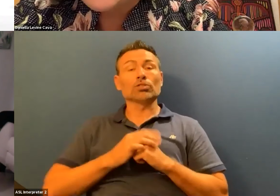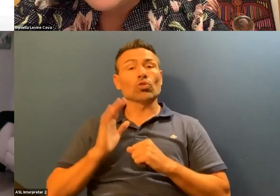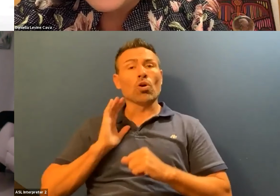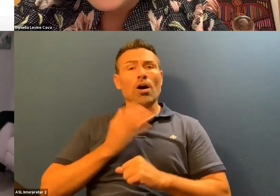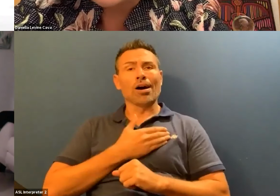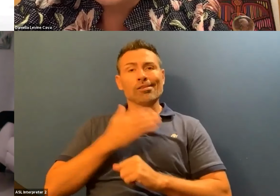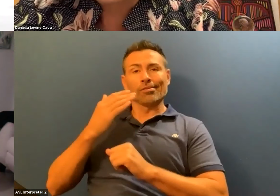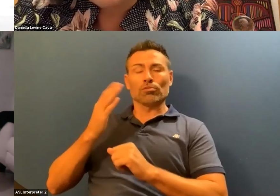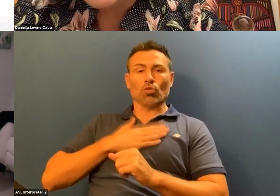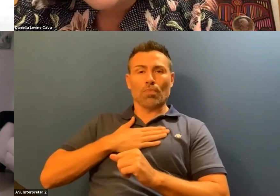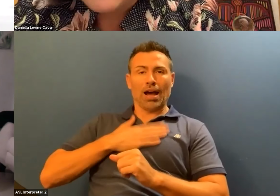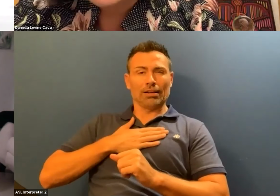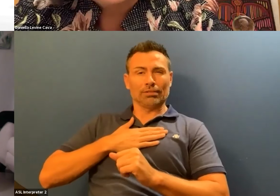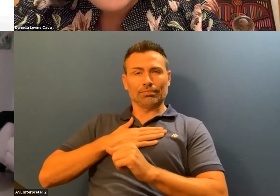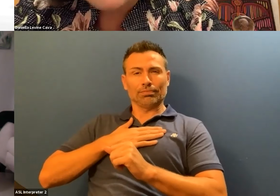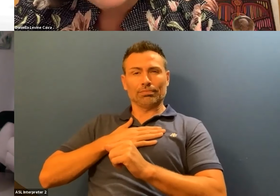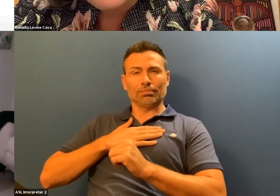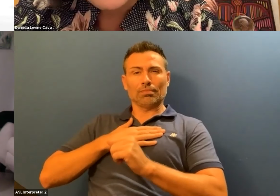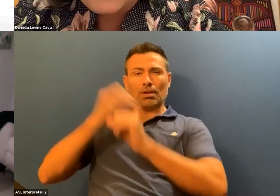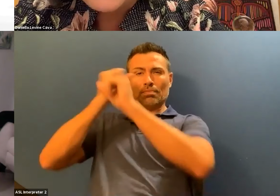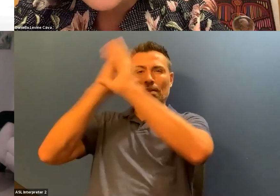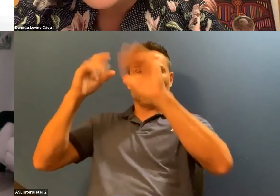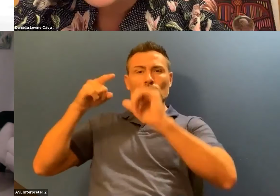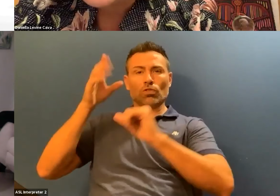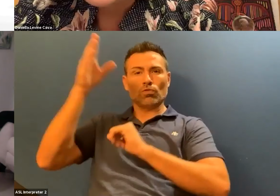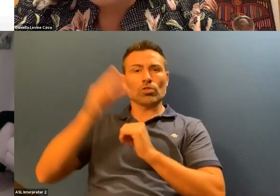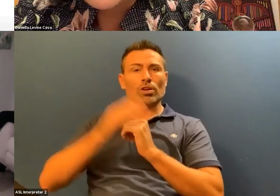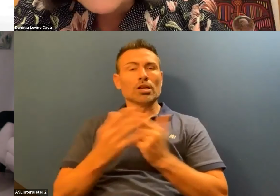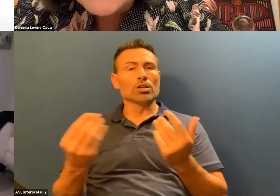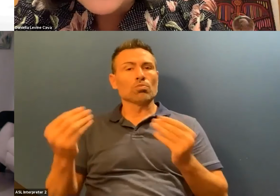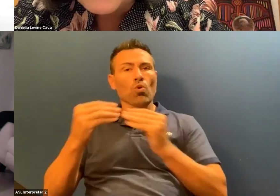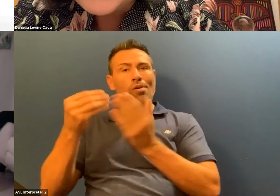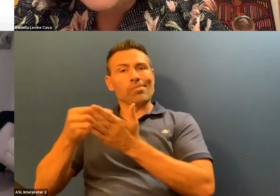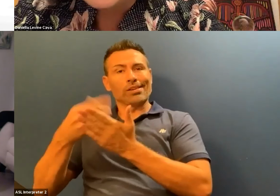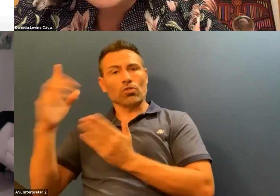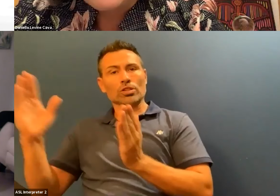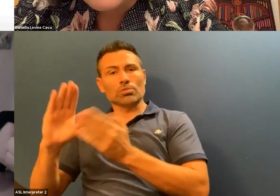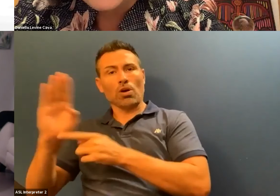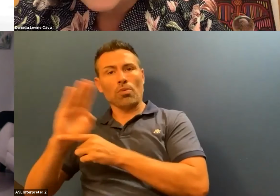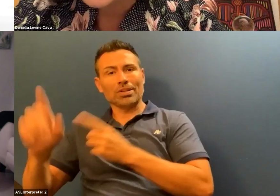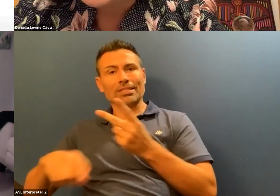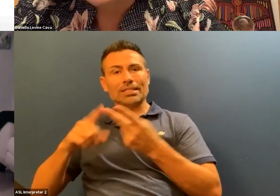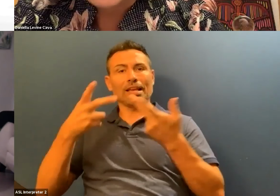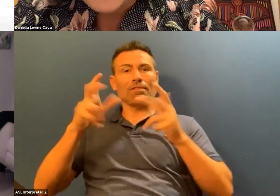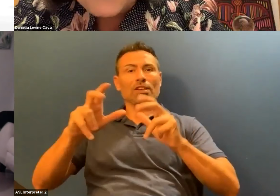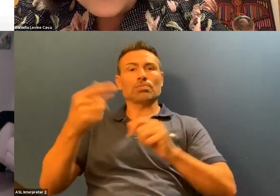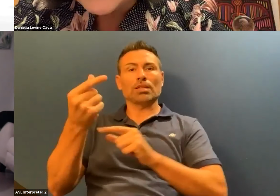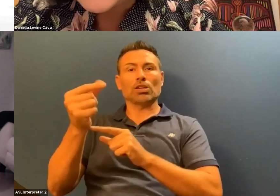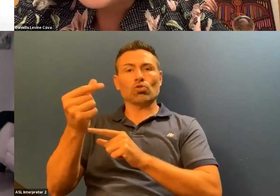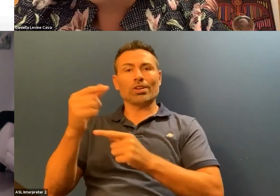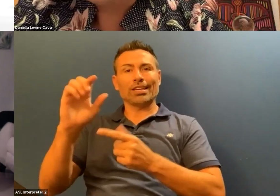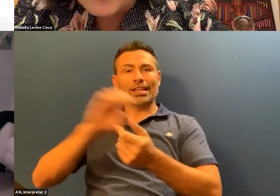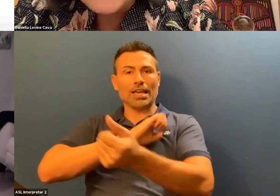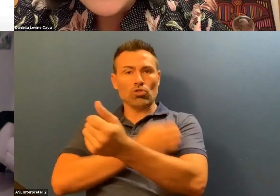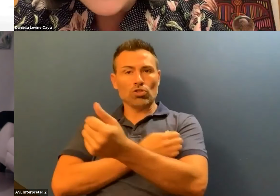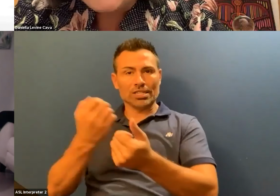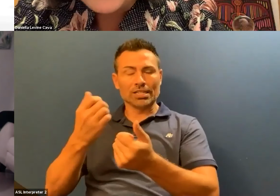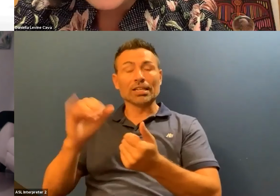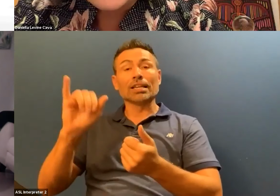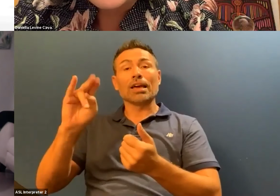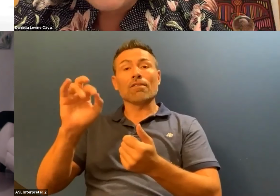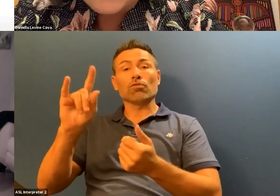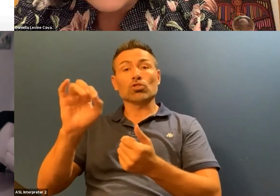very clear. We need to have greater access to capital for small businesses, investments in green energy and infrastructure. We need to uproot the